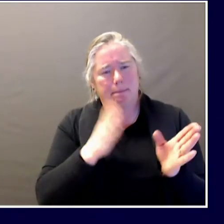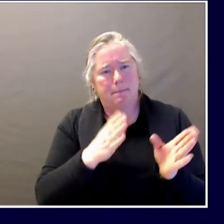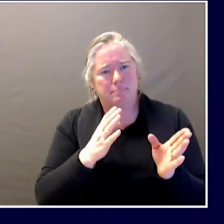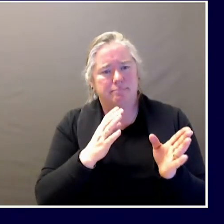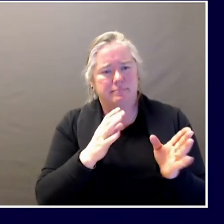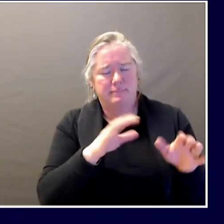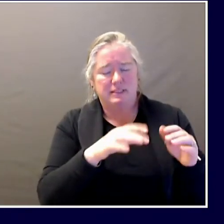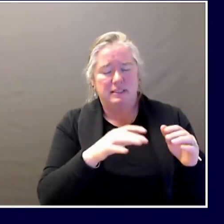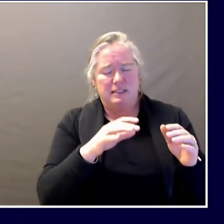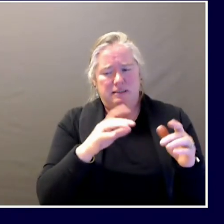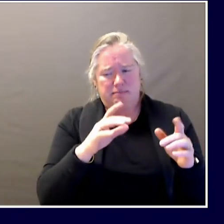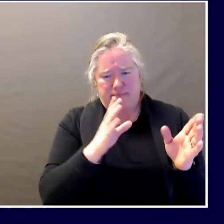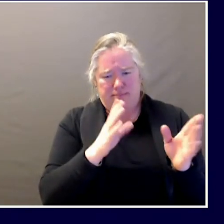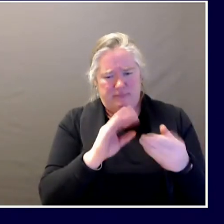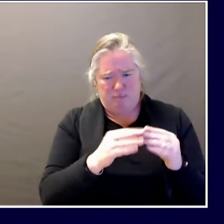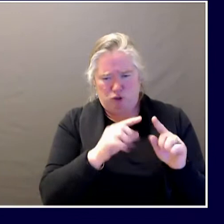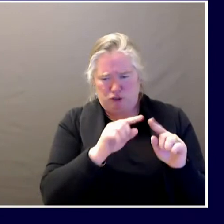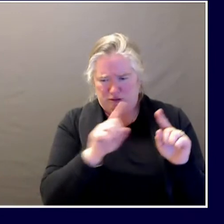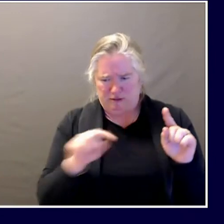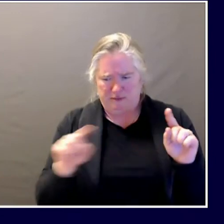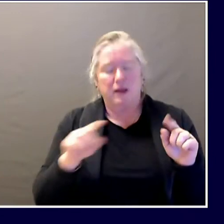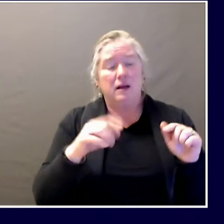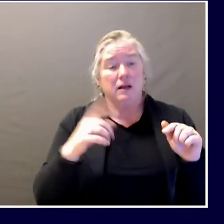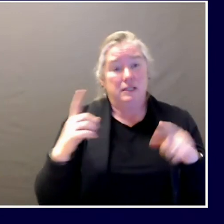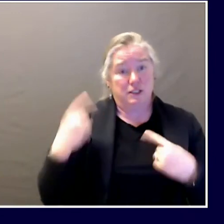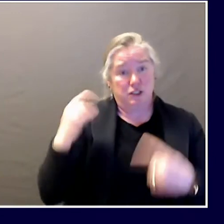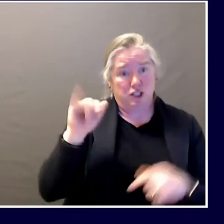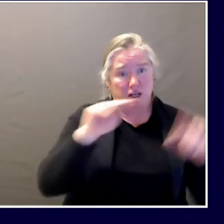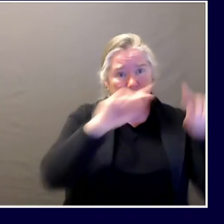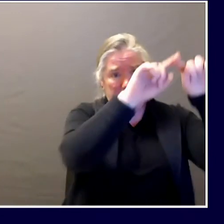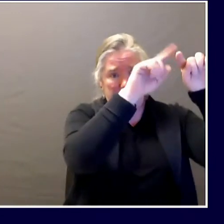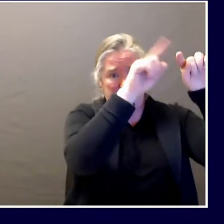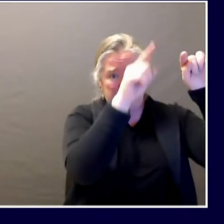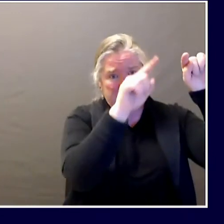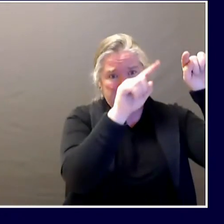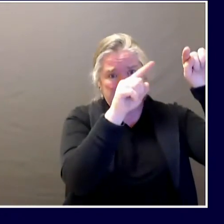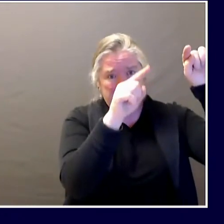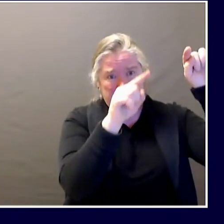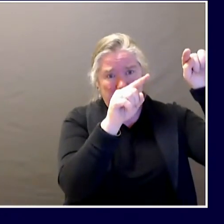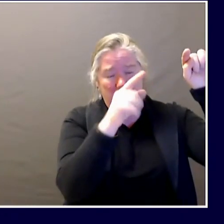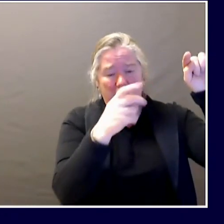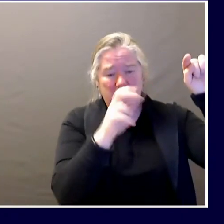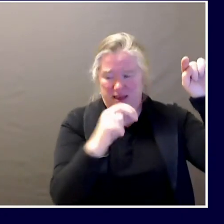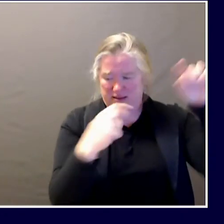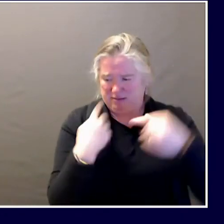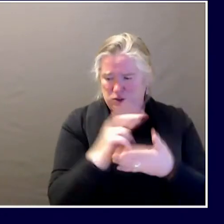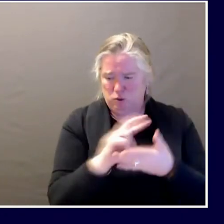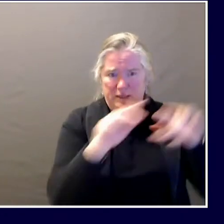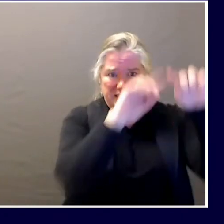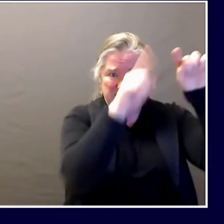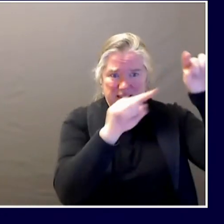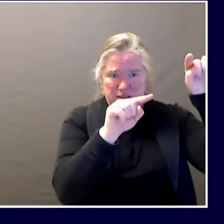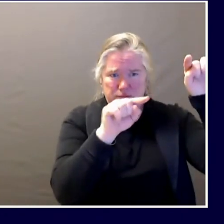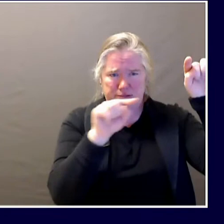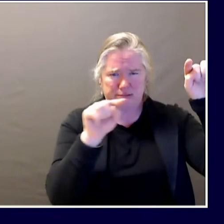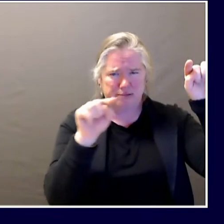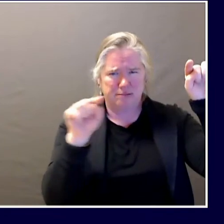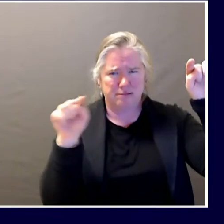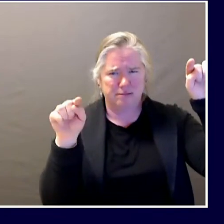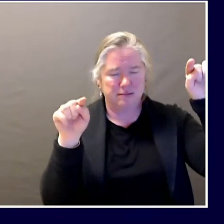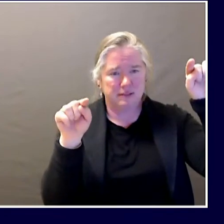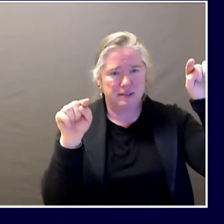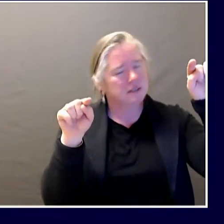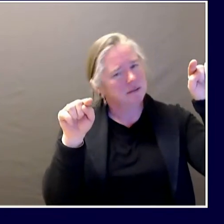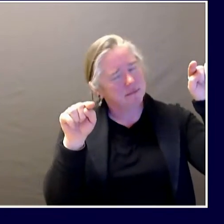since January, and for the last 2 weeks or so, they seem kind of stuck at this higher level. And I'm wondering if you could address maybe why you think cases have